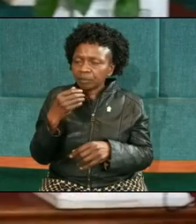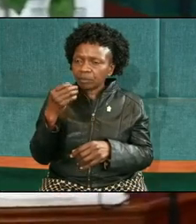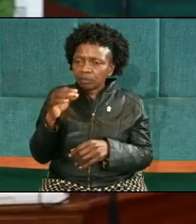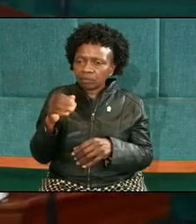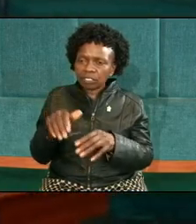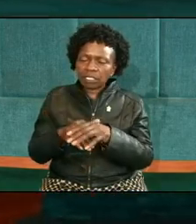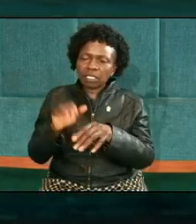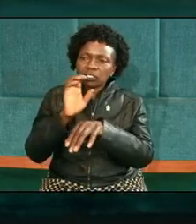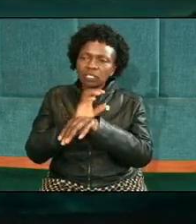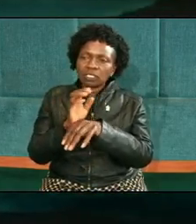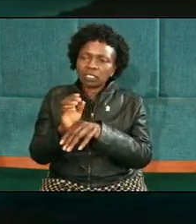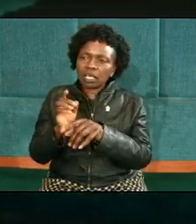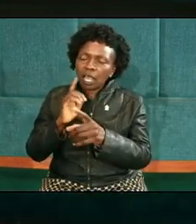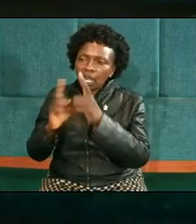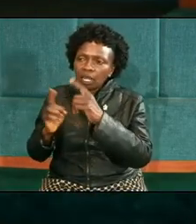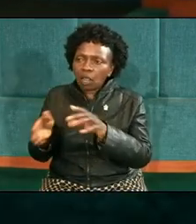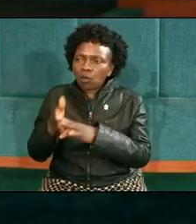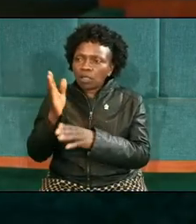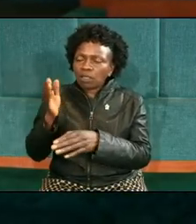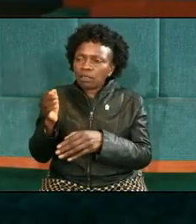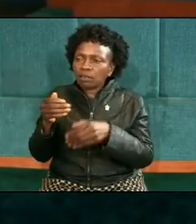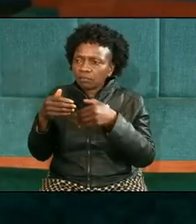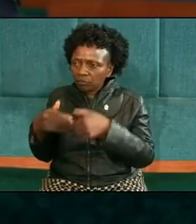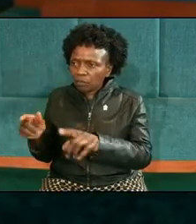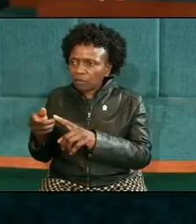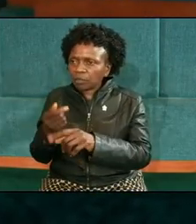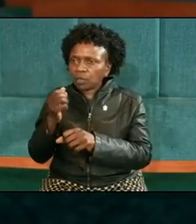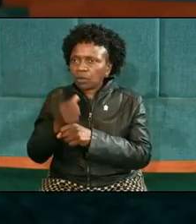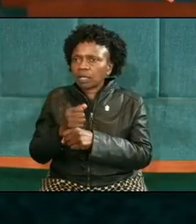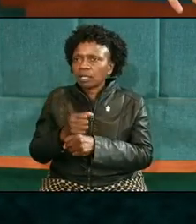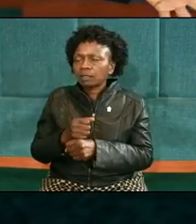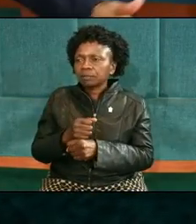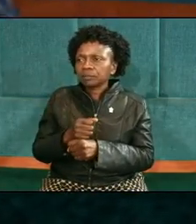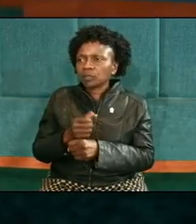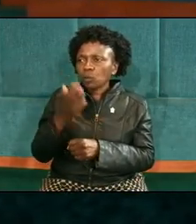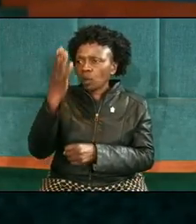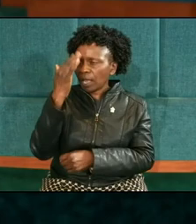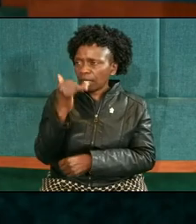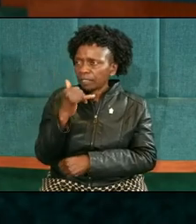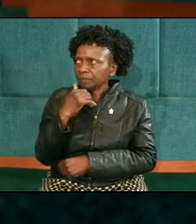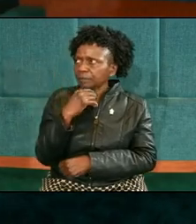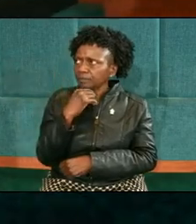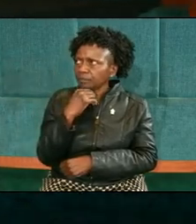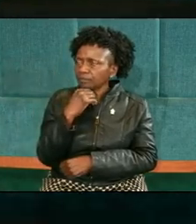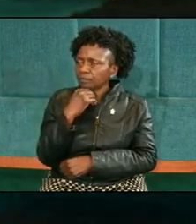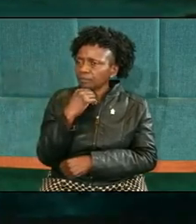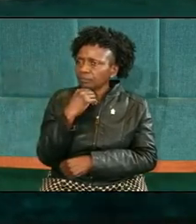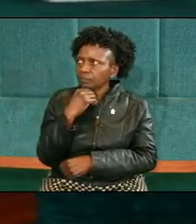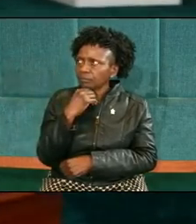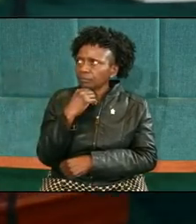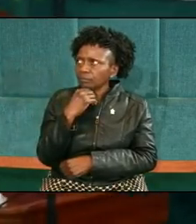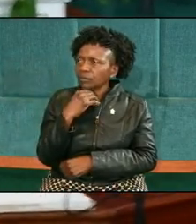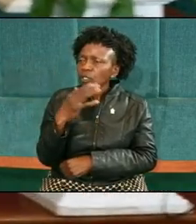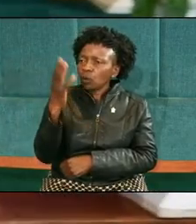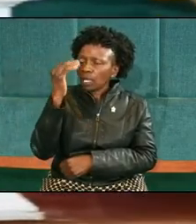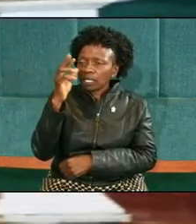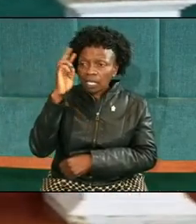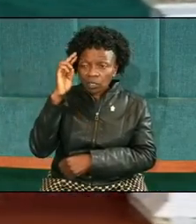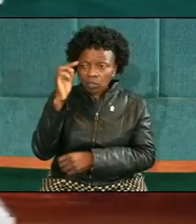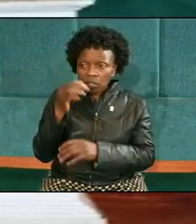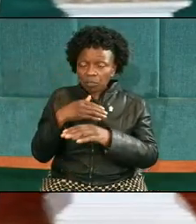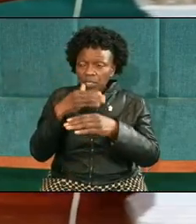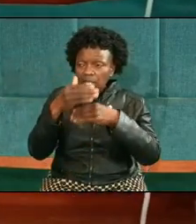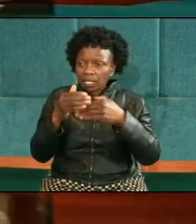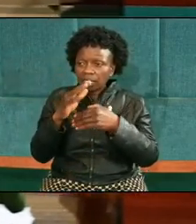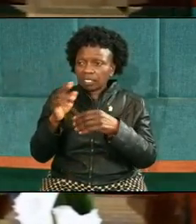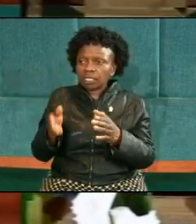God run away on this assignment? Por qué? Why? What was the reason behind his